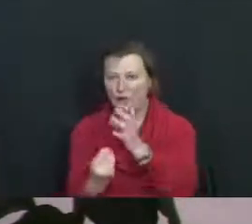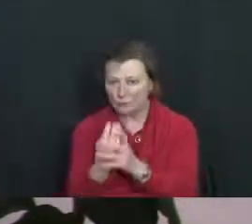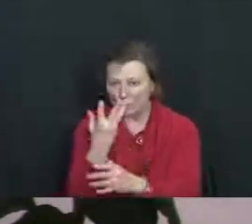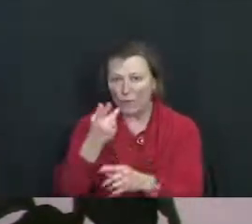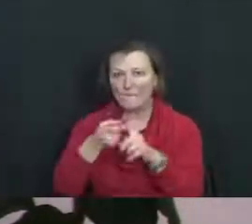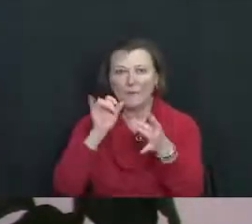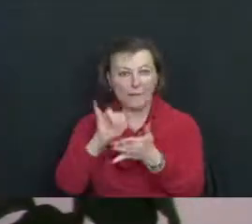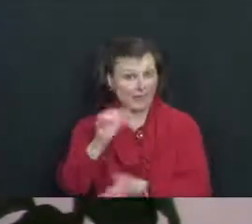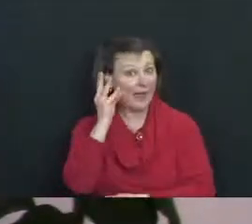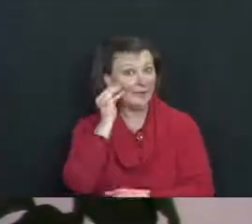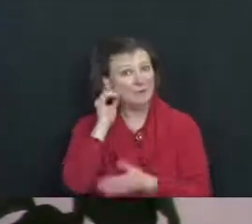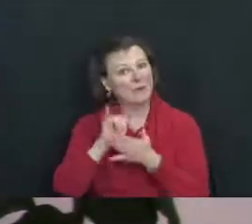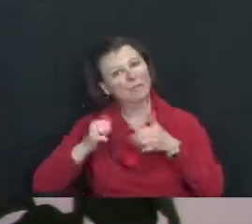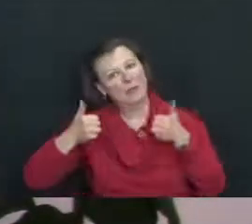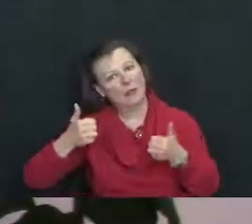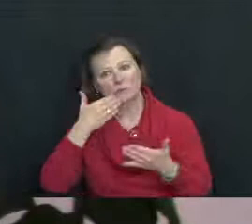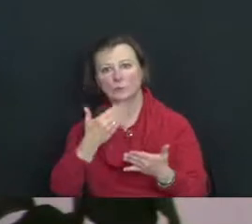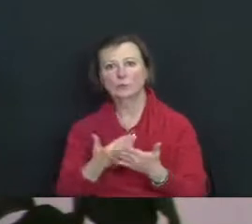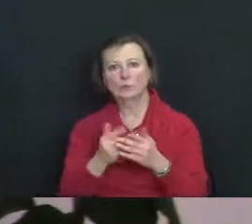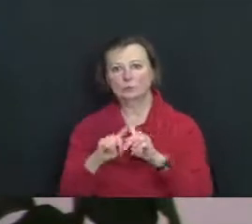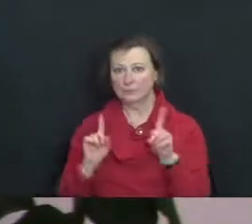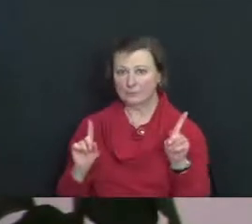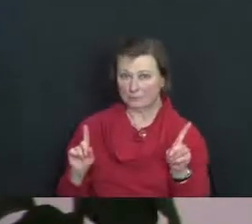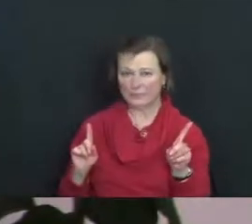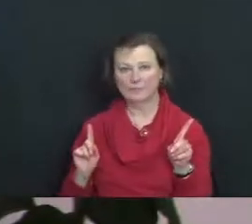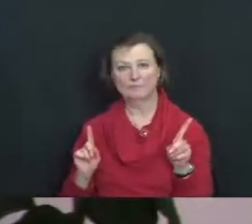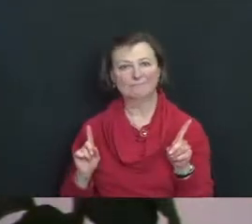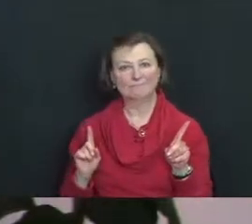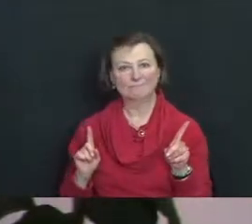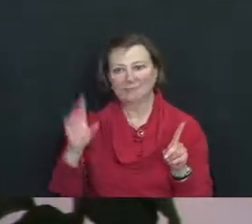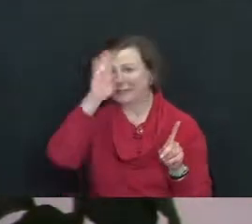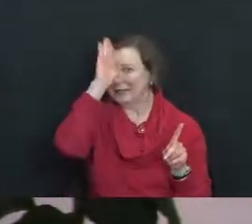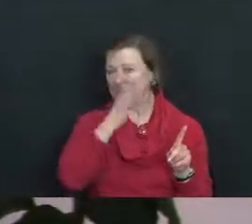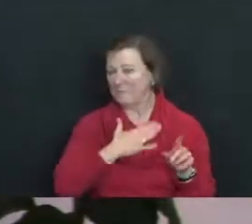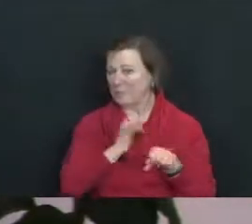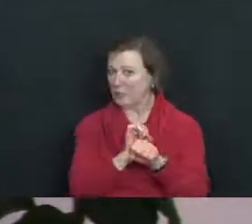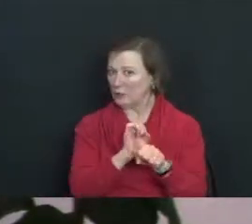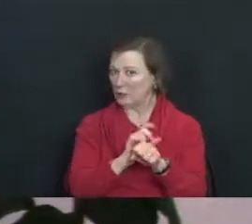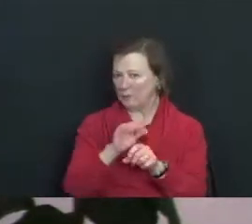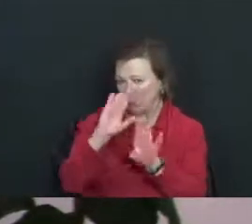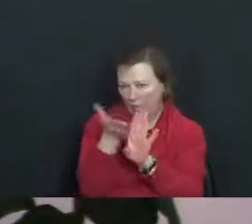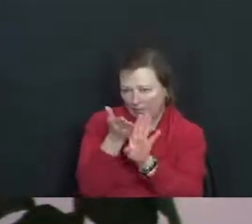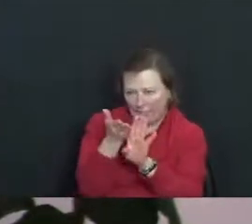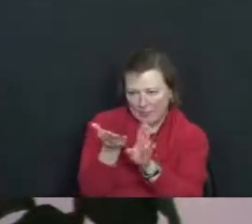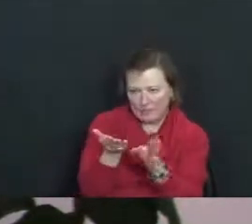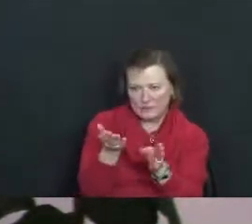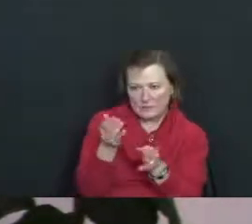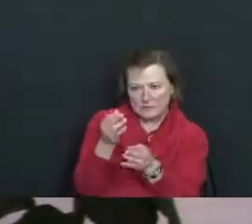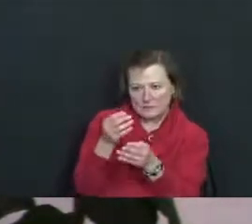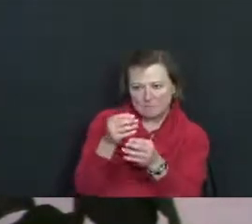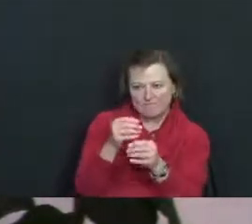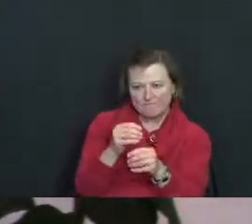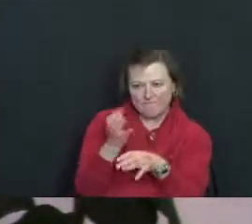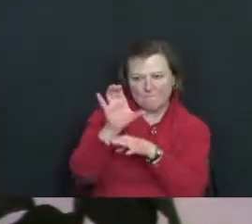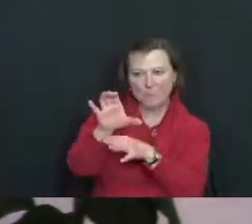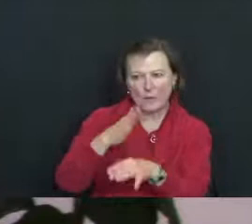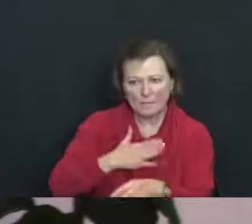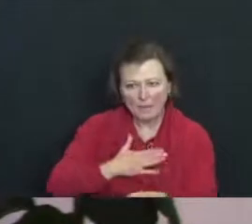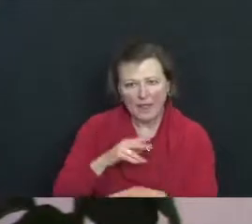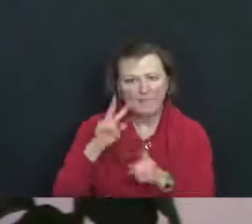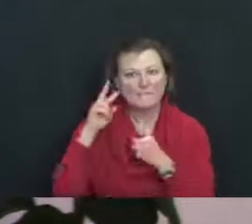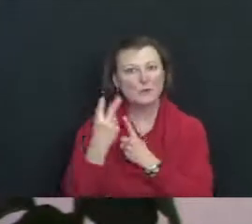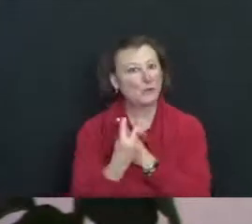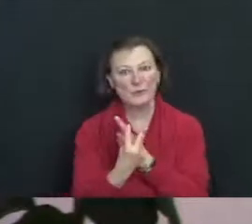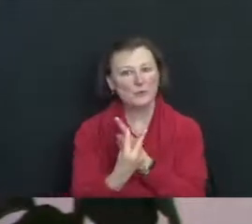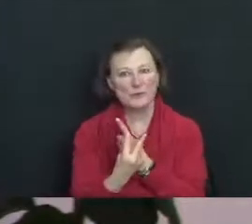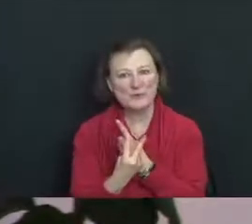good. But it's never my job to coerce or enforce my views.